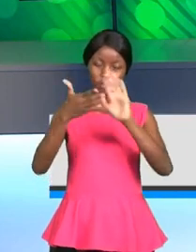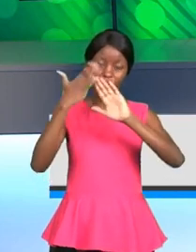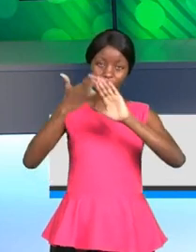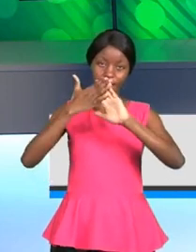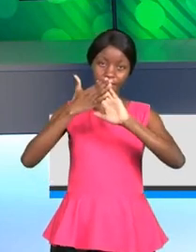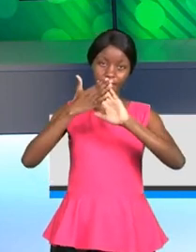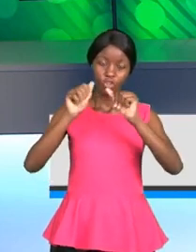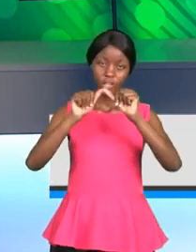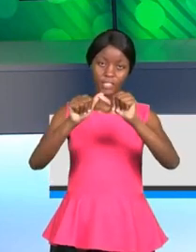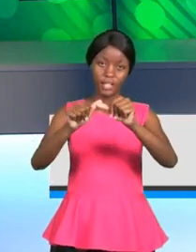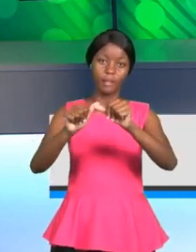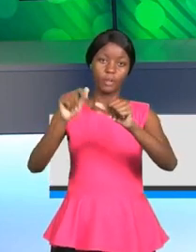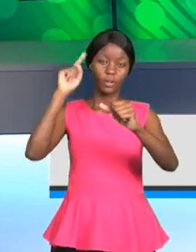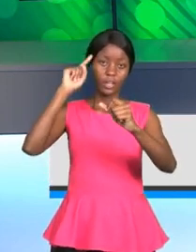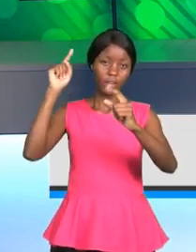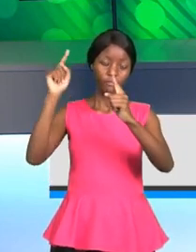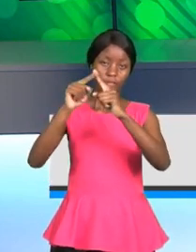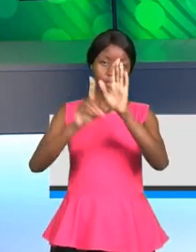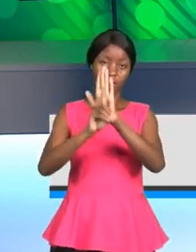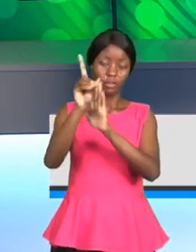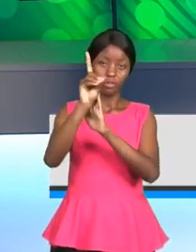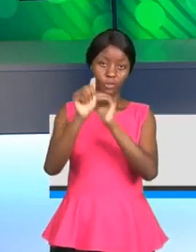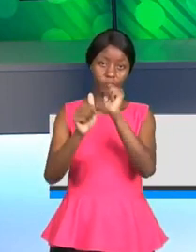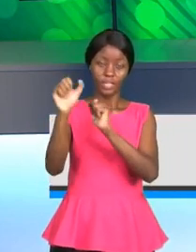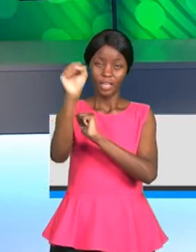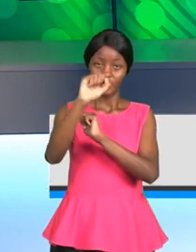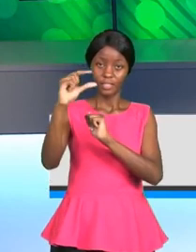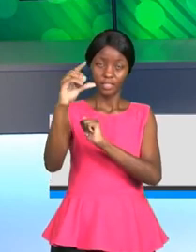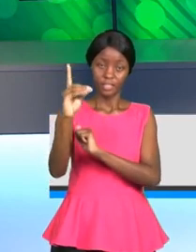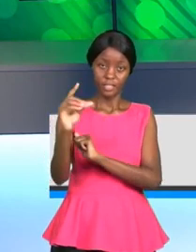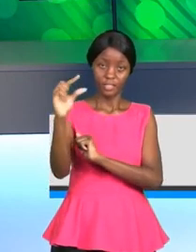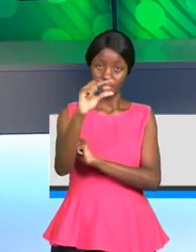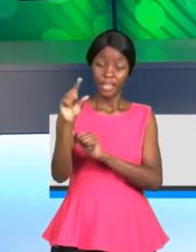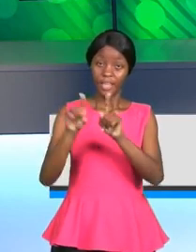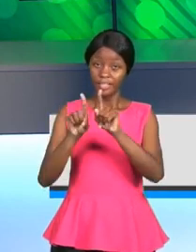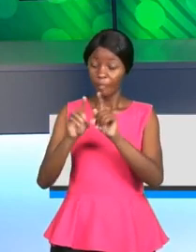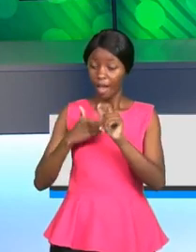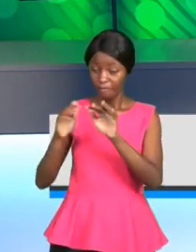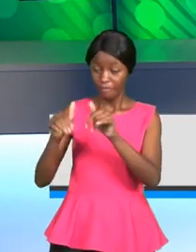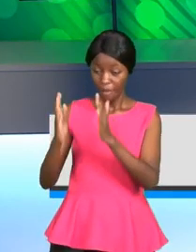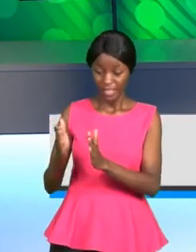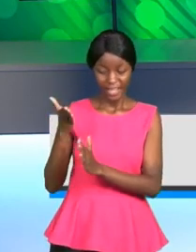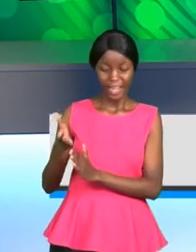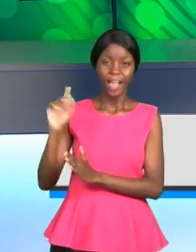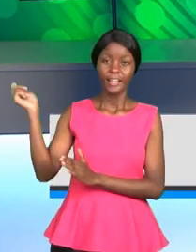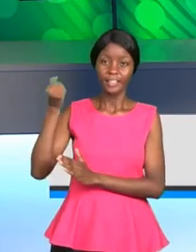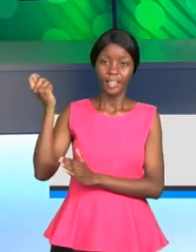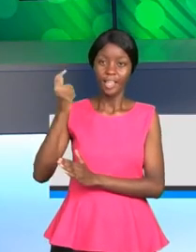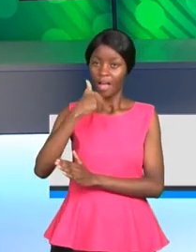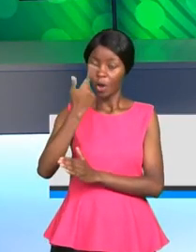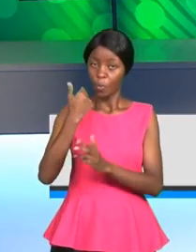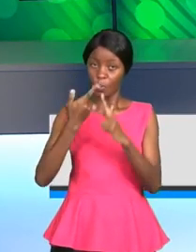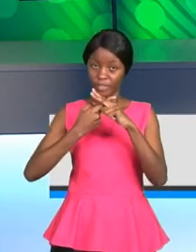Sustainable Development Goals, SDGs, Kenya is not left behind. Some Kenyan farmers like Albert Kamatu have already